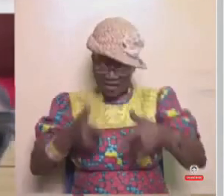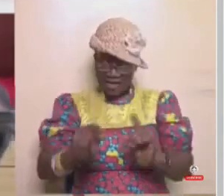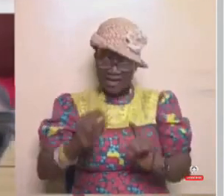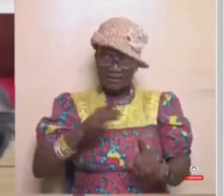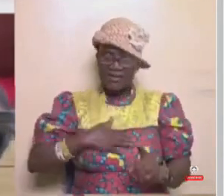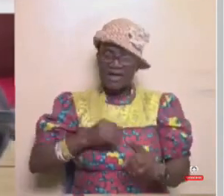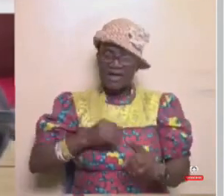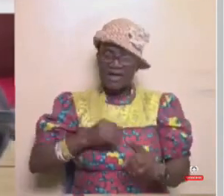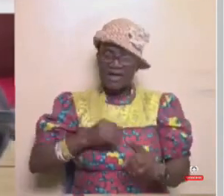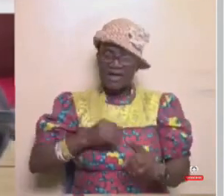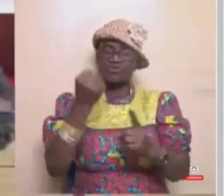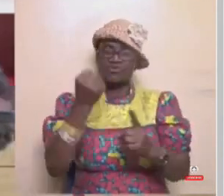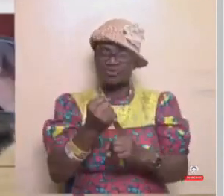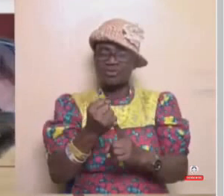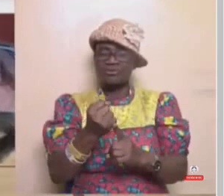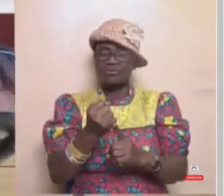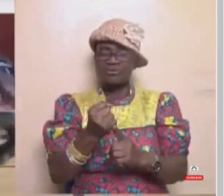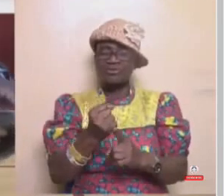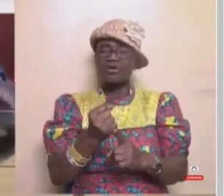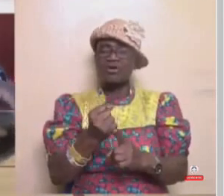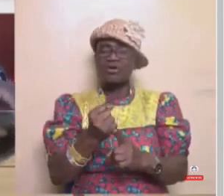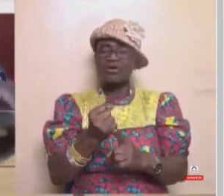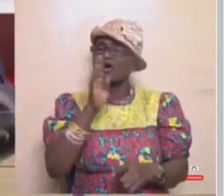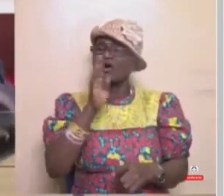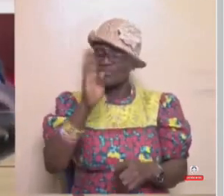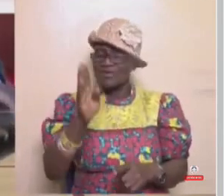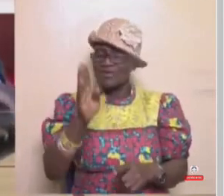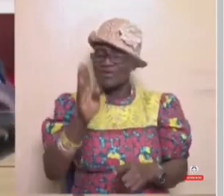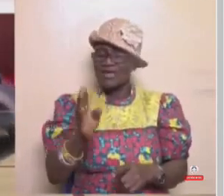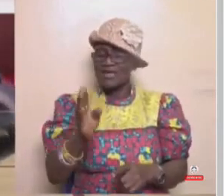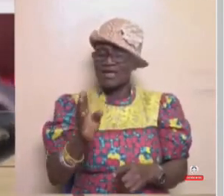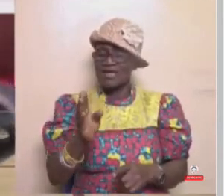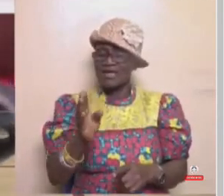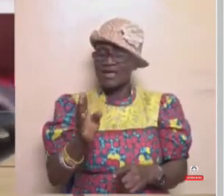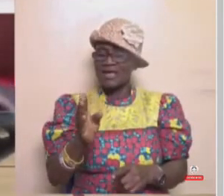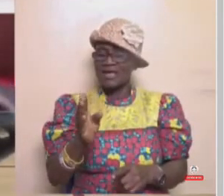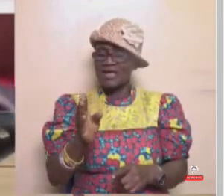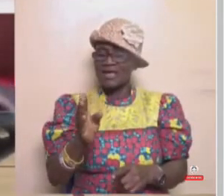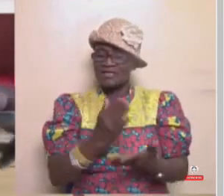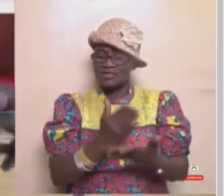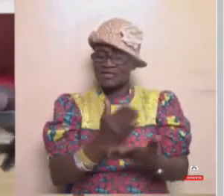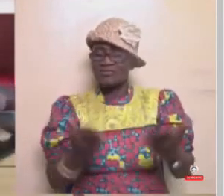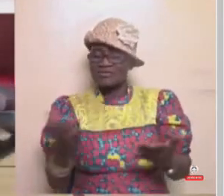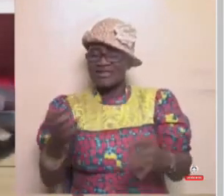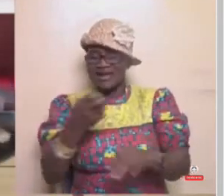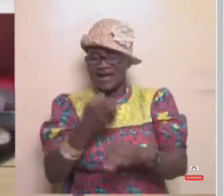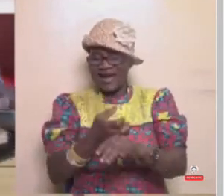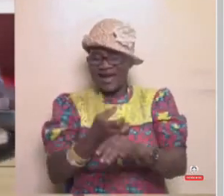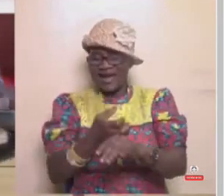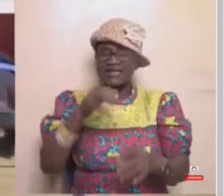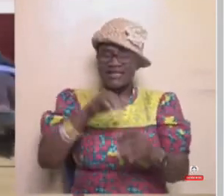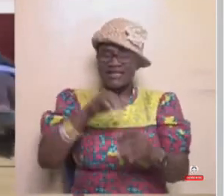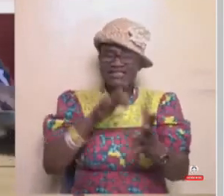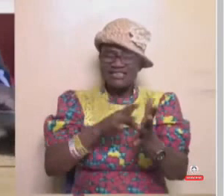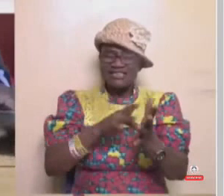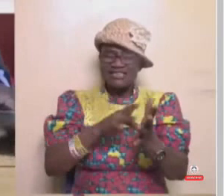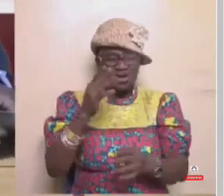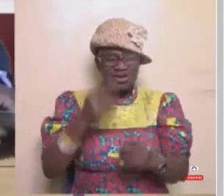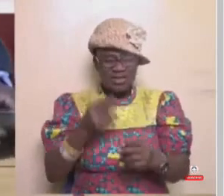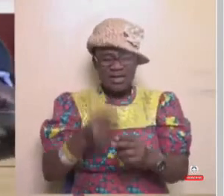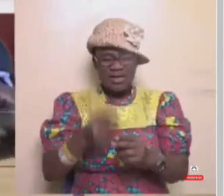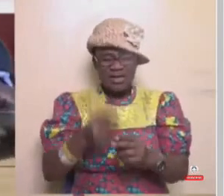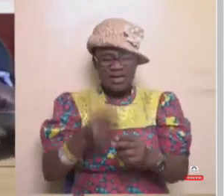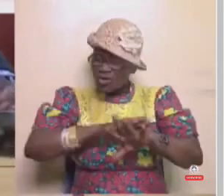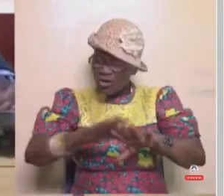situation not be an impossibility in the name of Jesus. Don't let my situation be